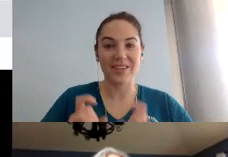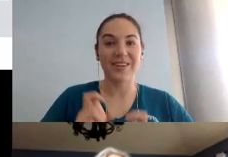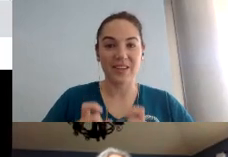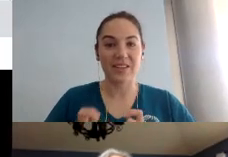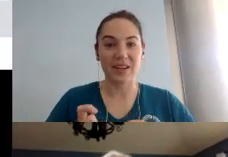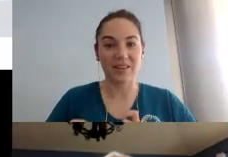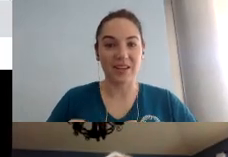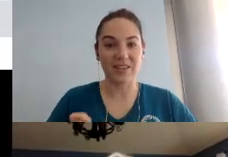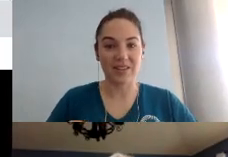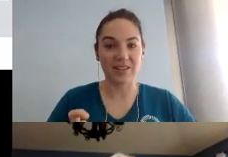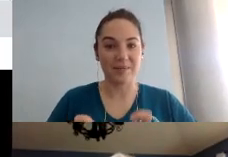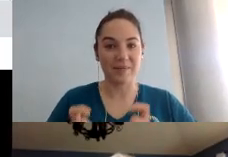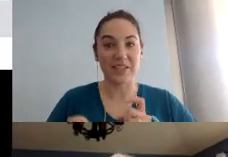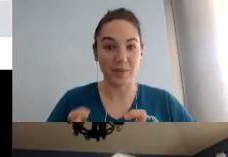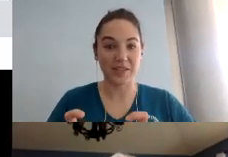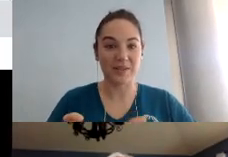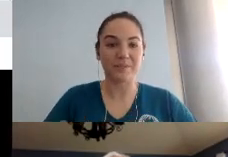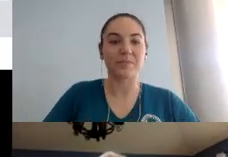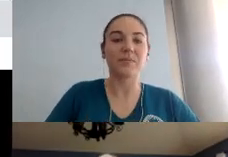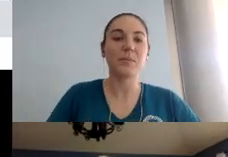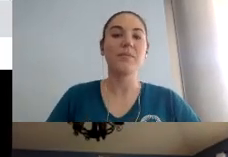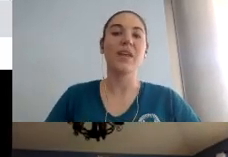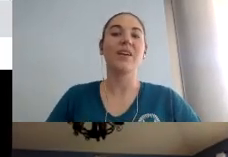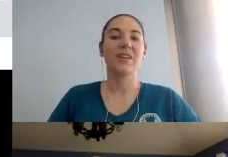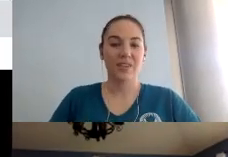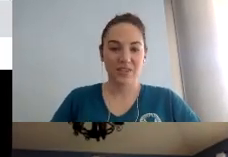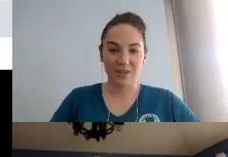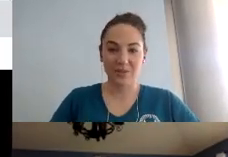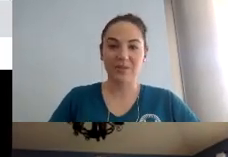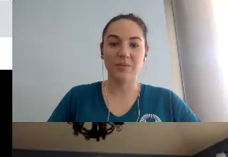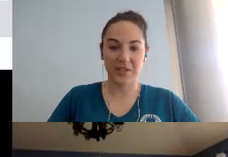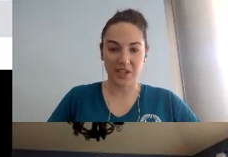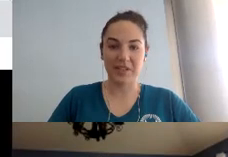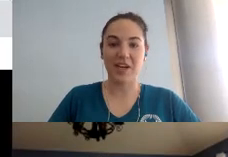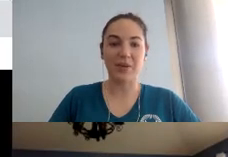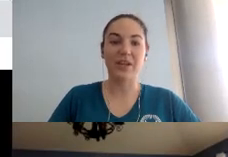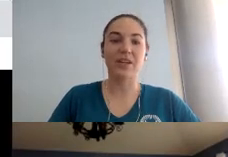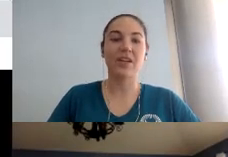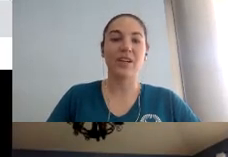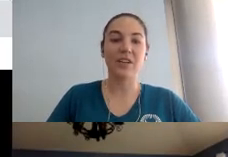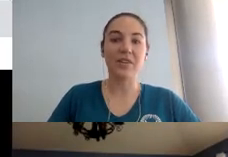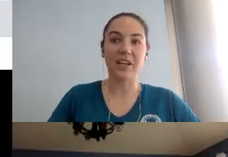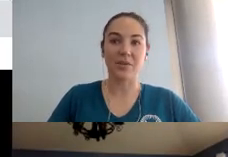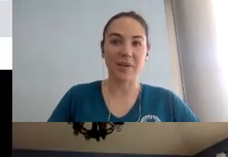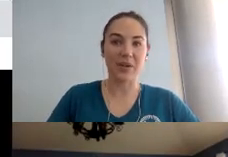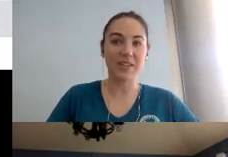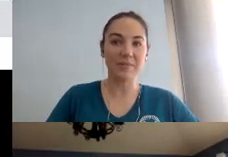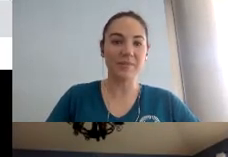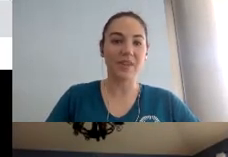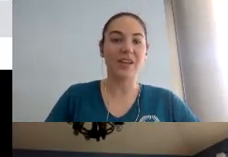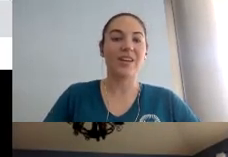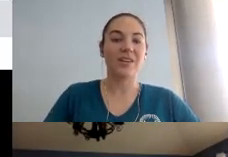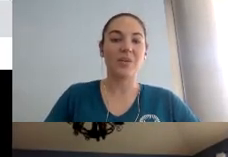navigate inside that, that space. So we talked about the topic. Under that create